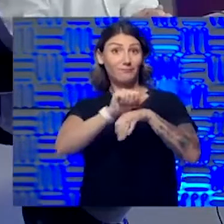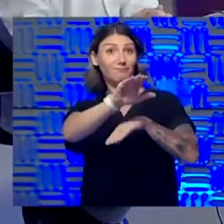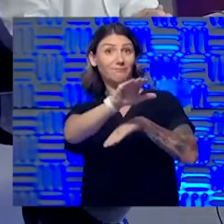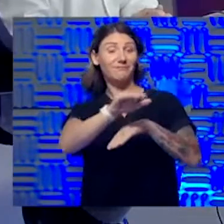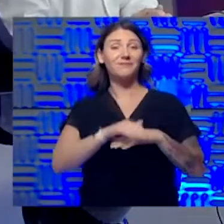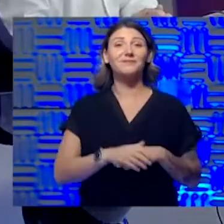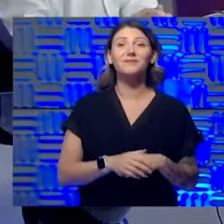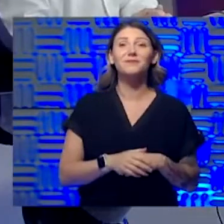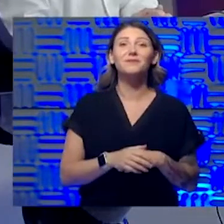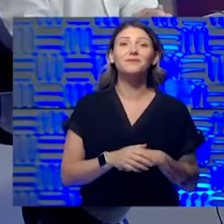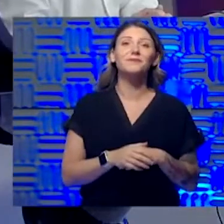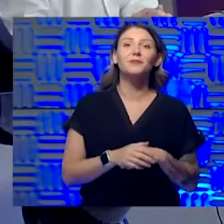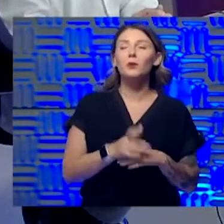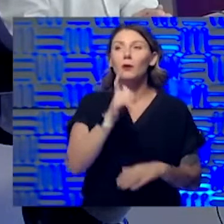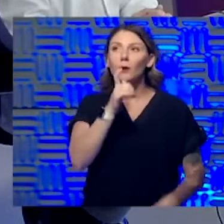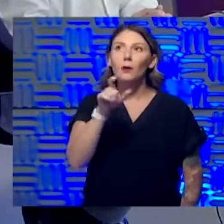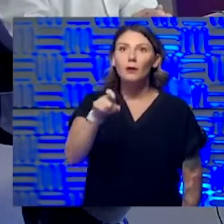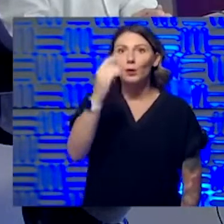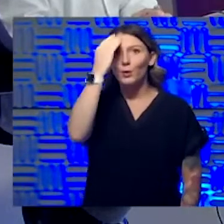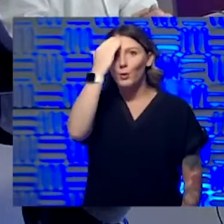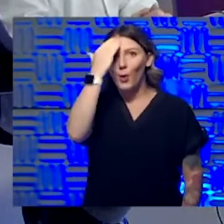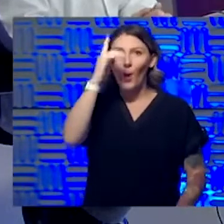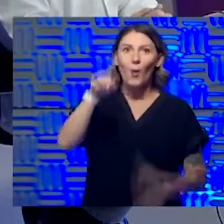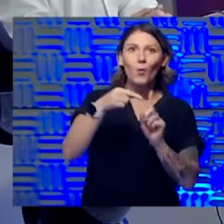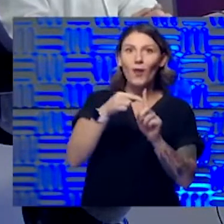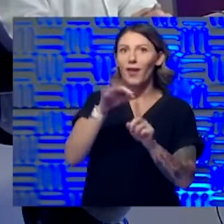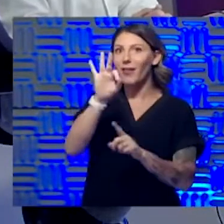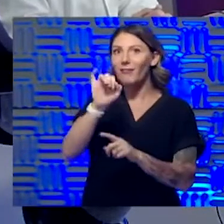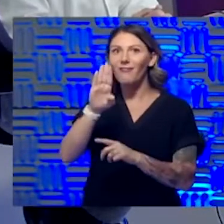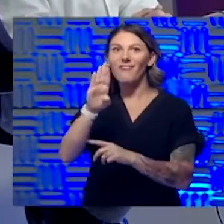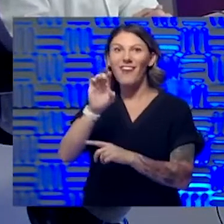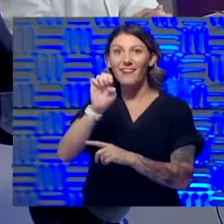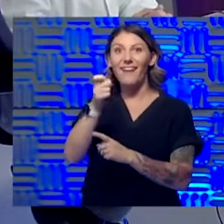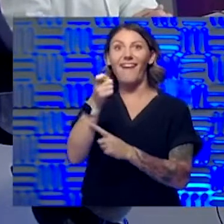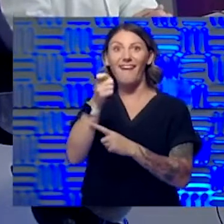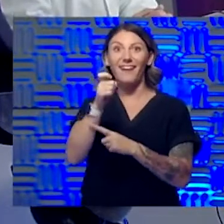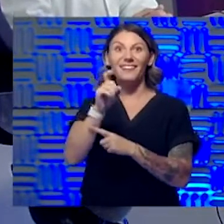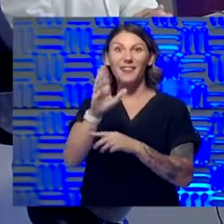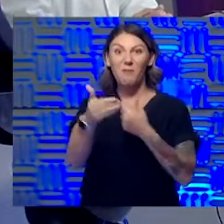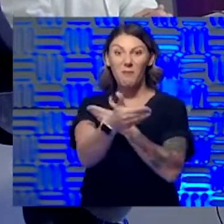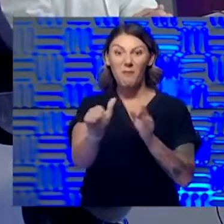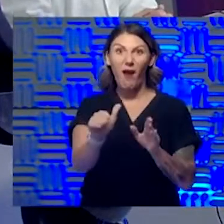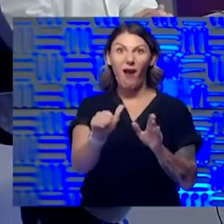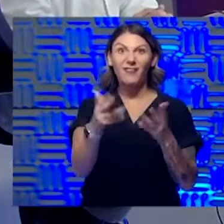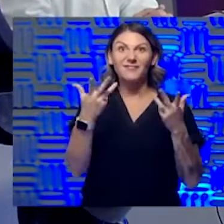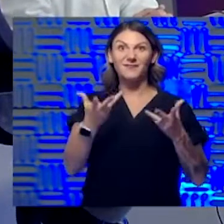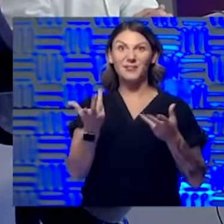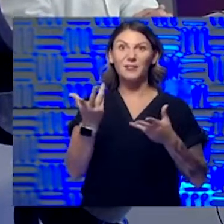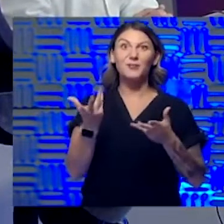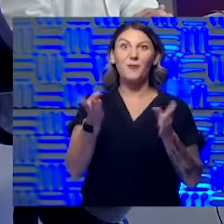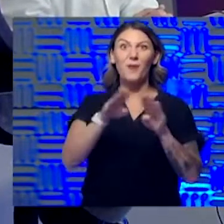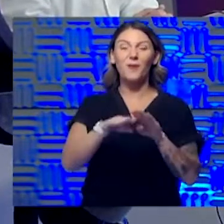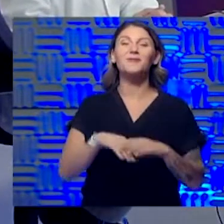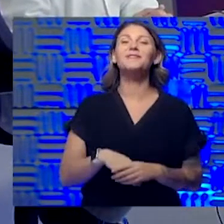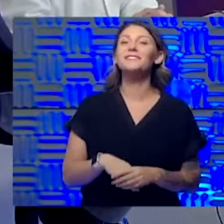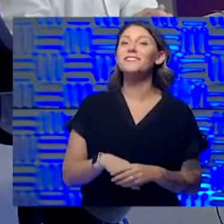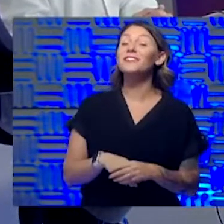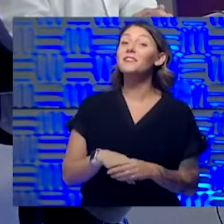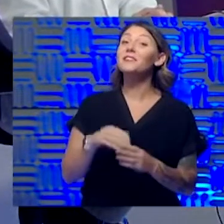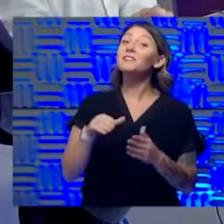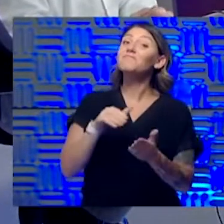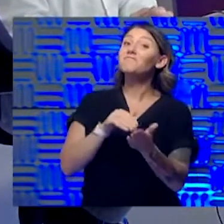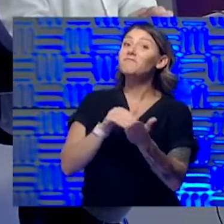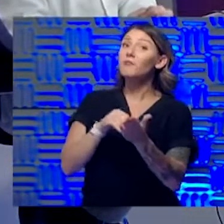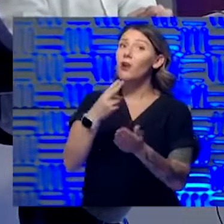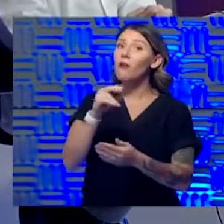don't have to know when the FedEx box is closing. Those All days right. are long gone. Dana Hawkinson, how are you doing this morning? Hi,